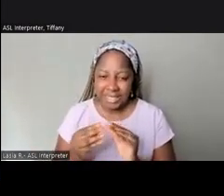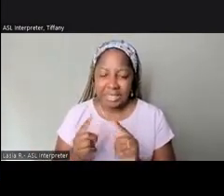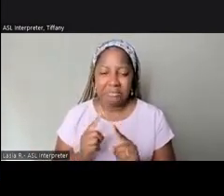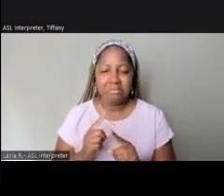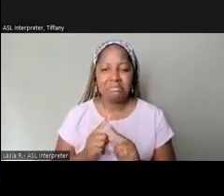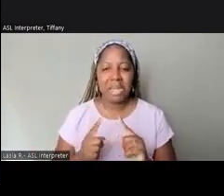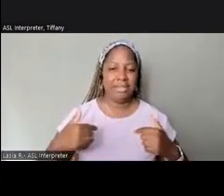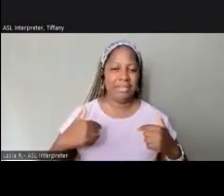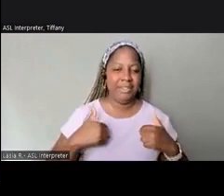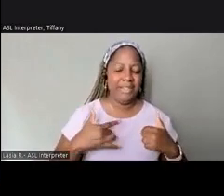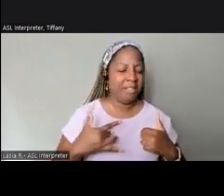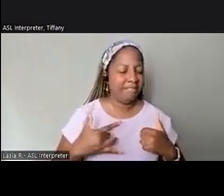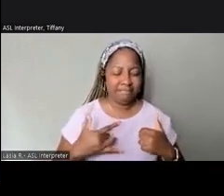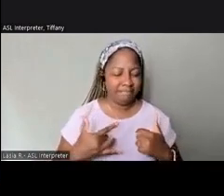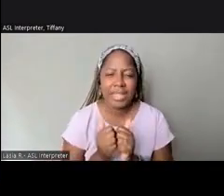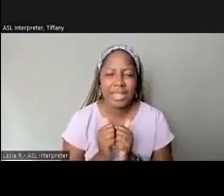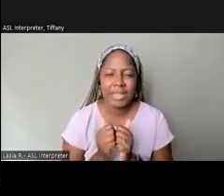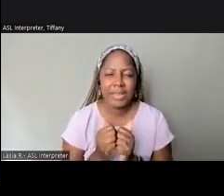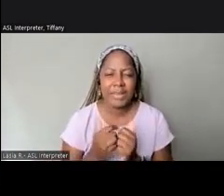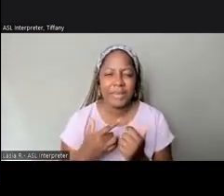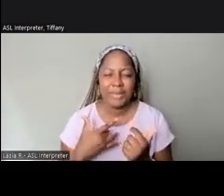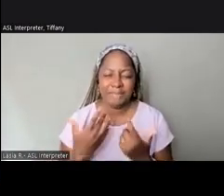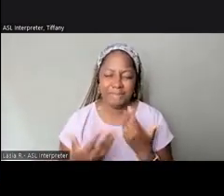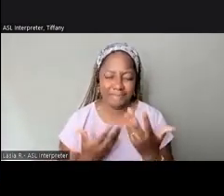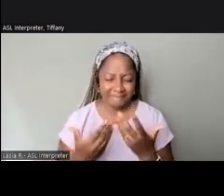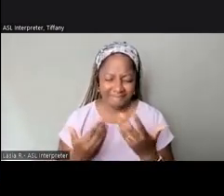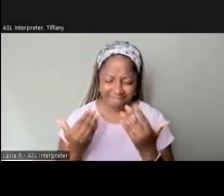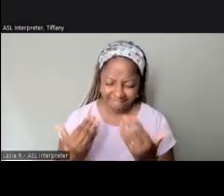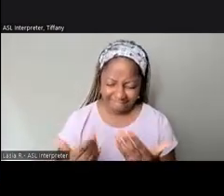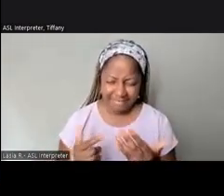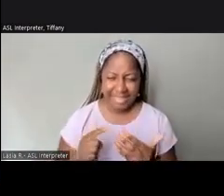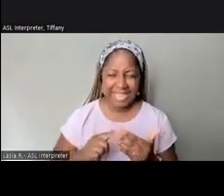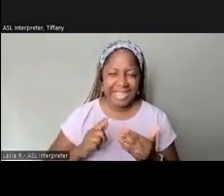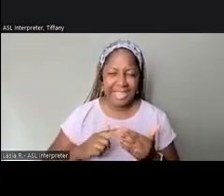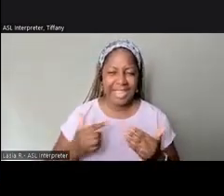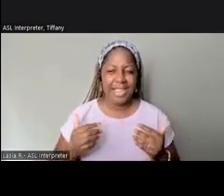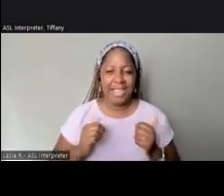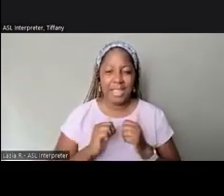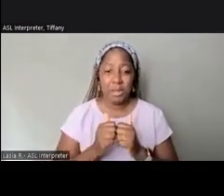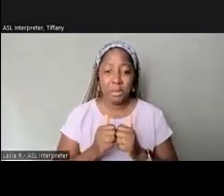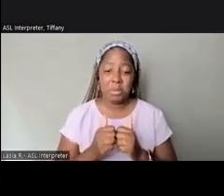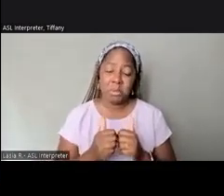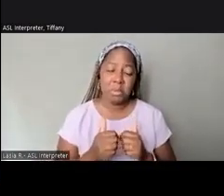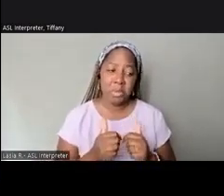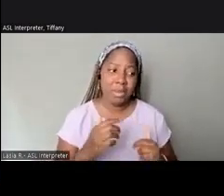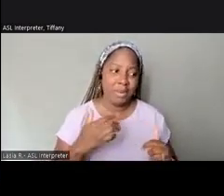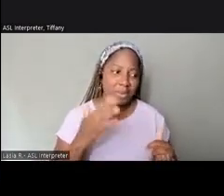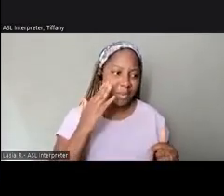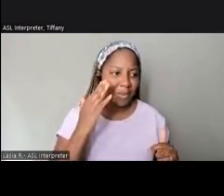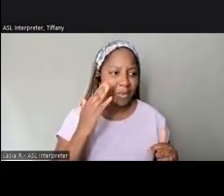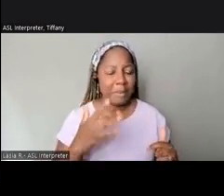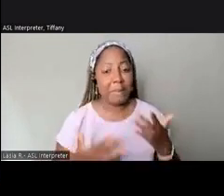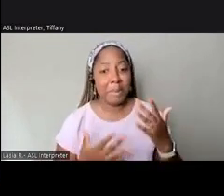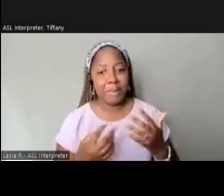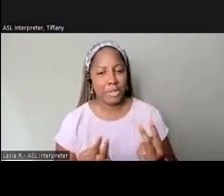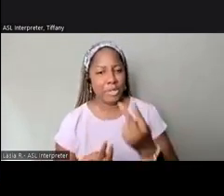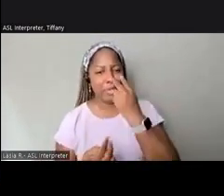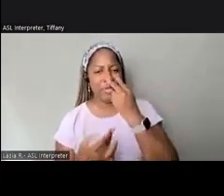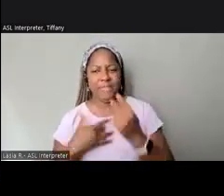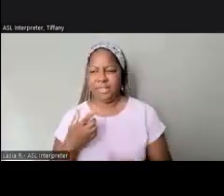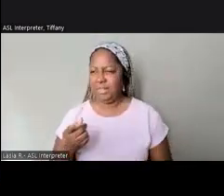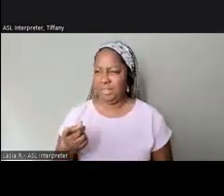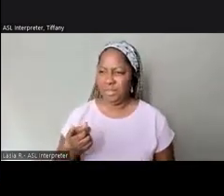on, and that gives me the willingness to challenge when my experience is challenged? Like, how do I